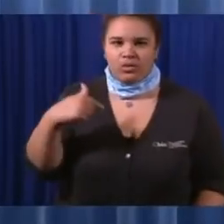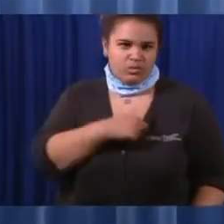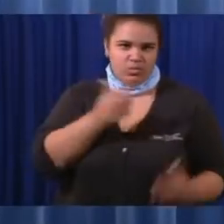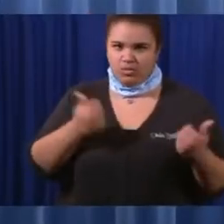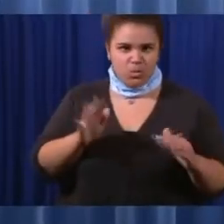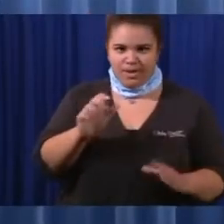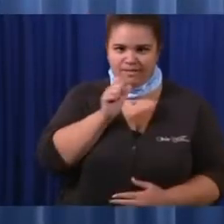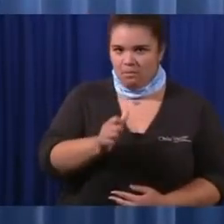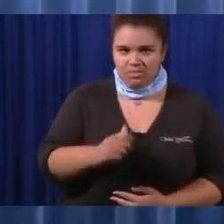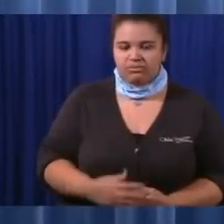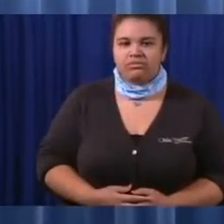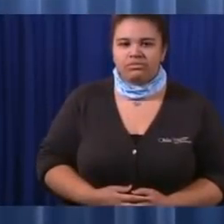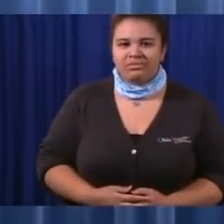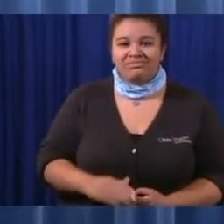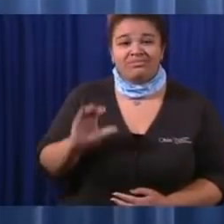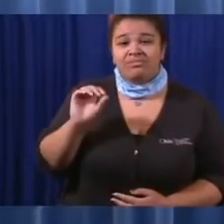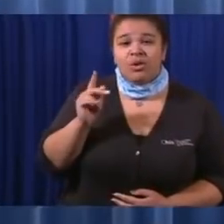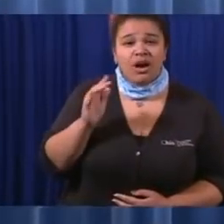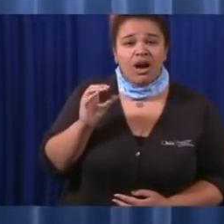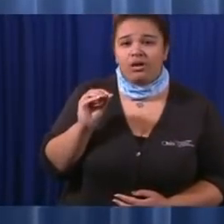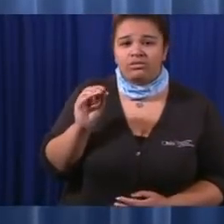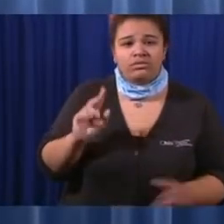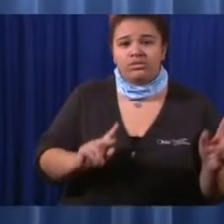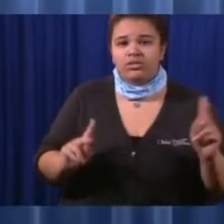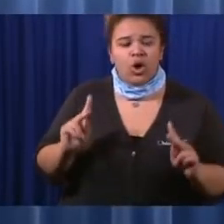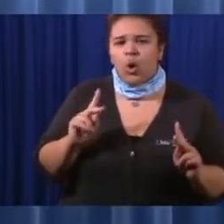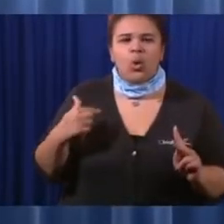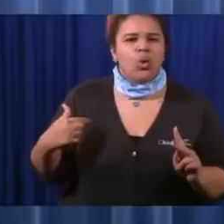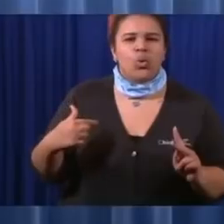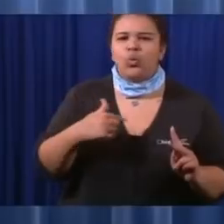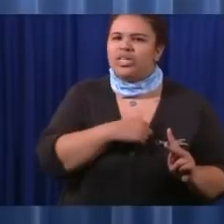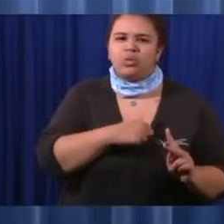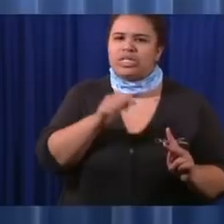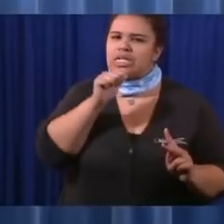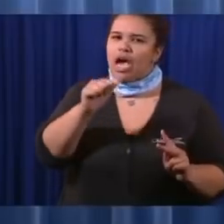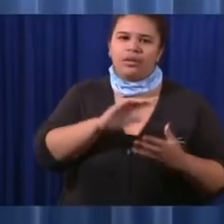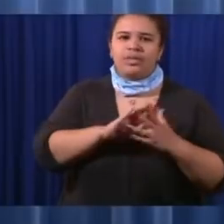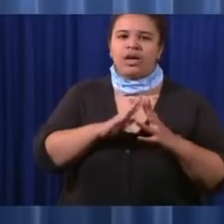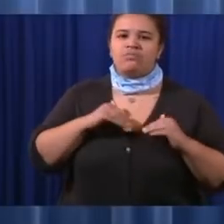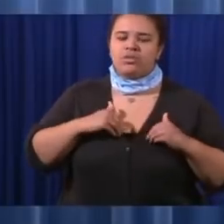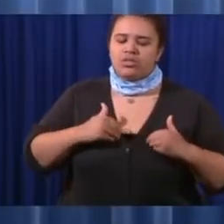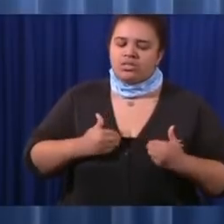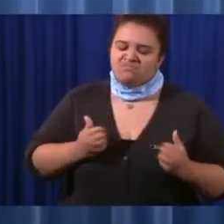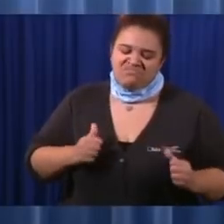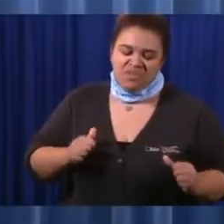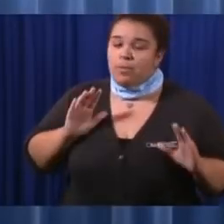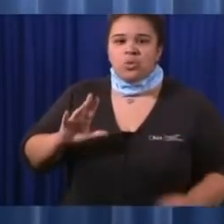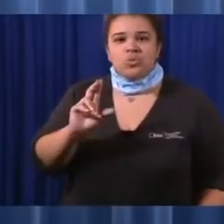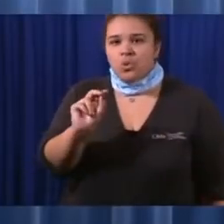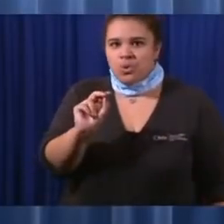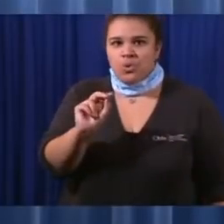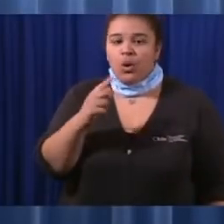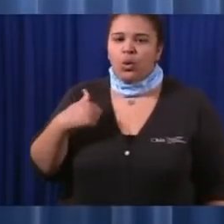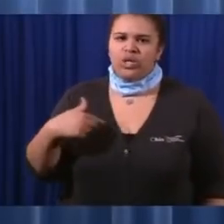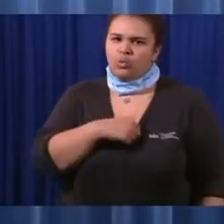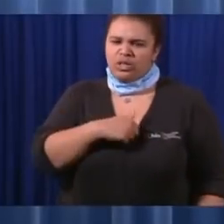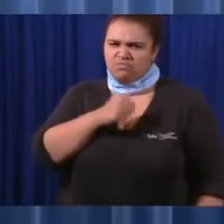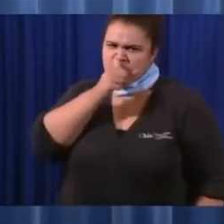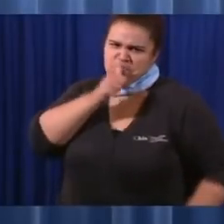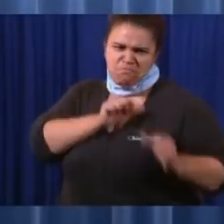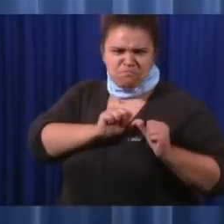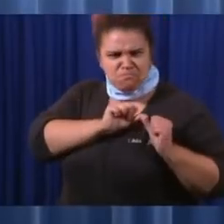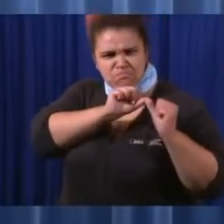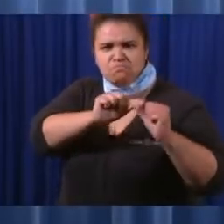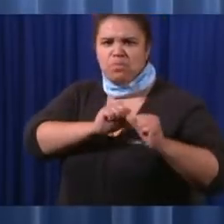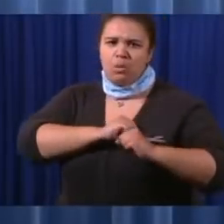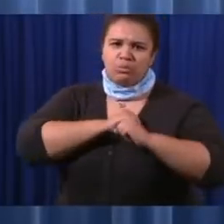we're tough. We will not grow weary of doing good, and we will not grow weary of helping to protect each other. We are Buckeyes,